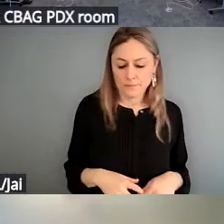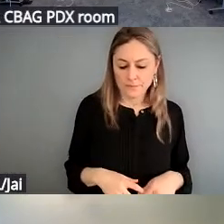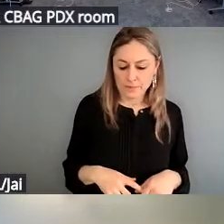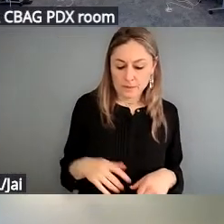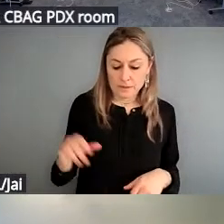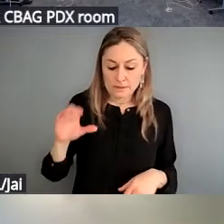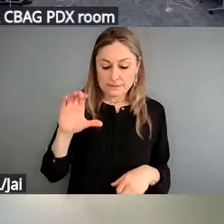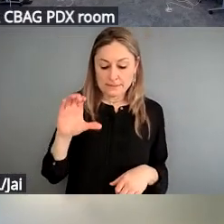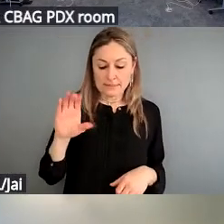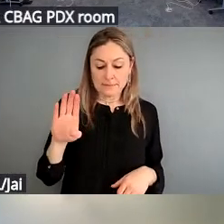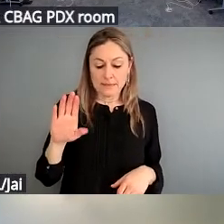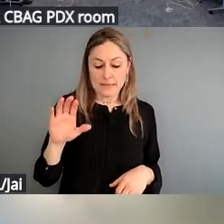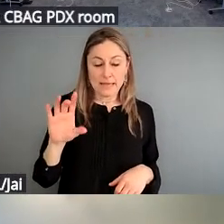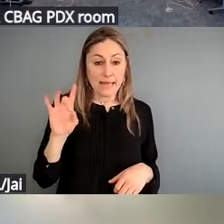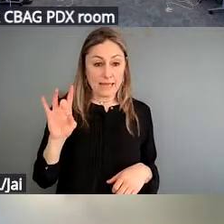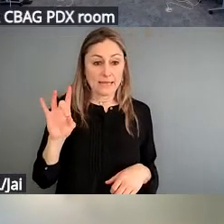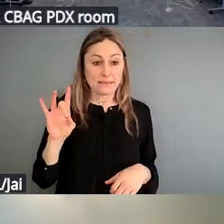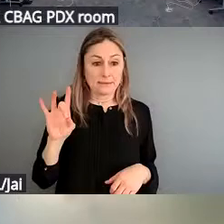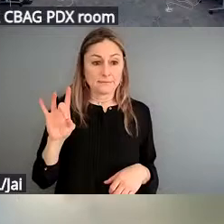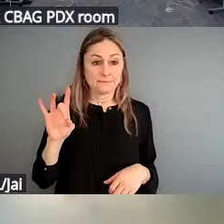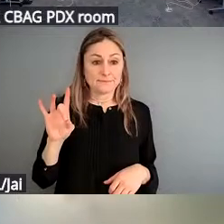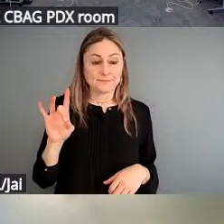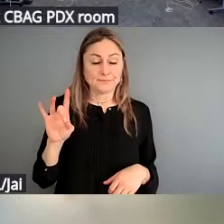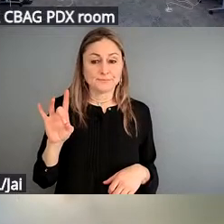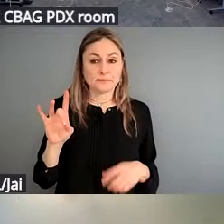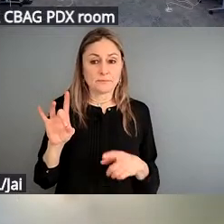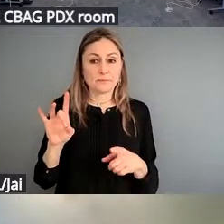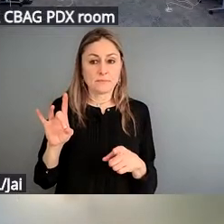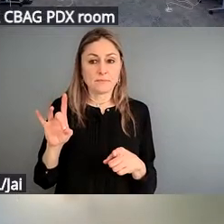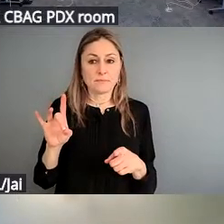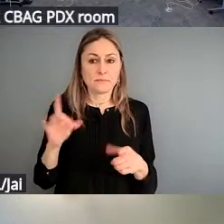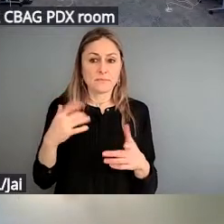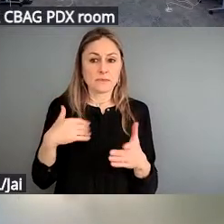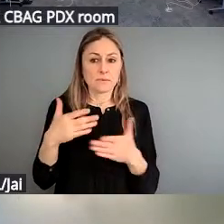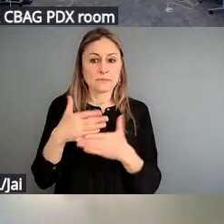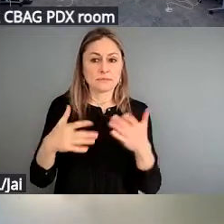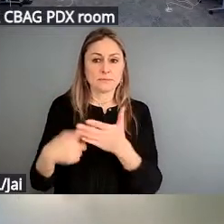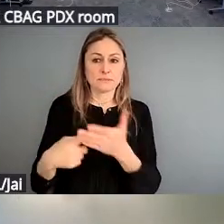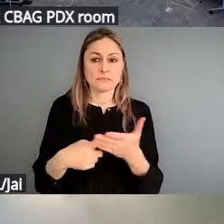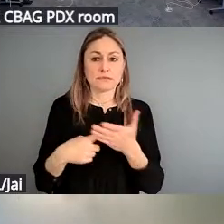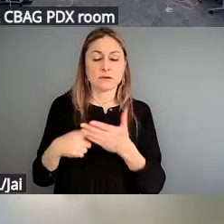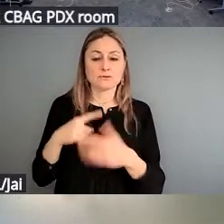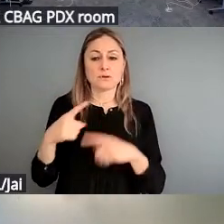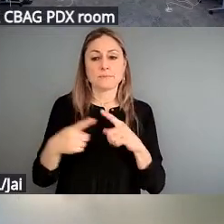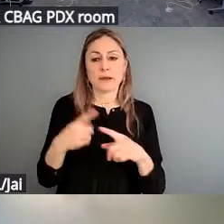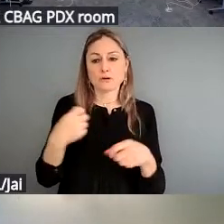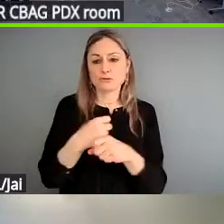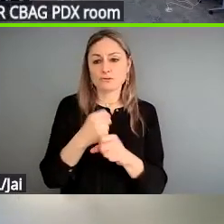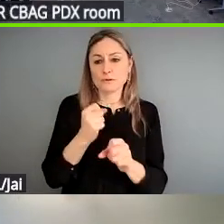CBA came up with regard to, there was some discussion about creating some